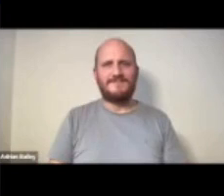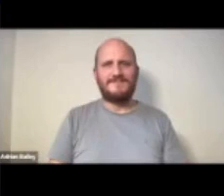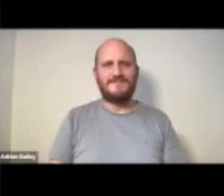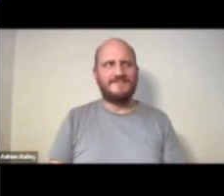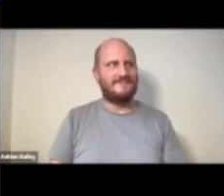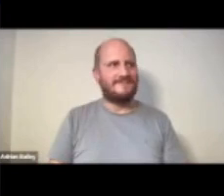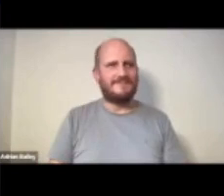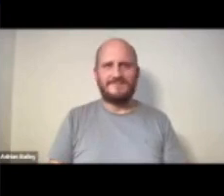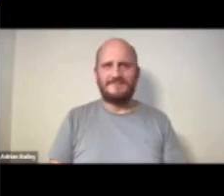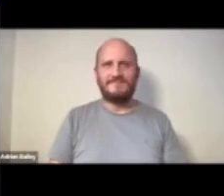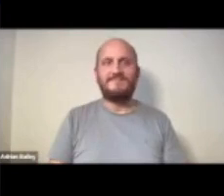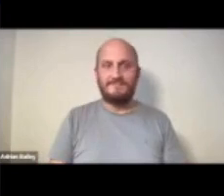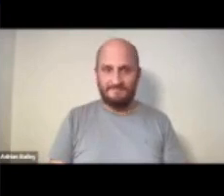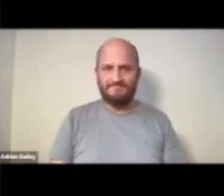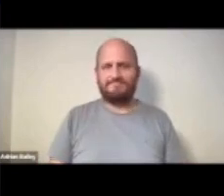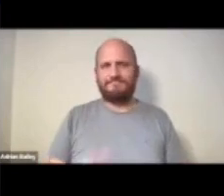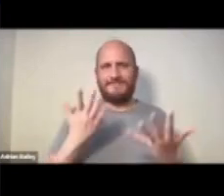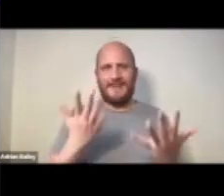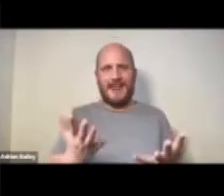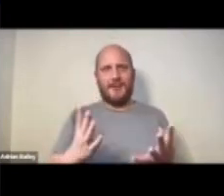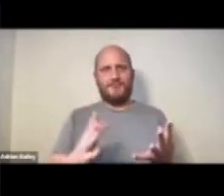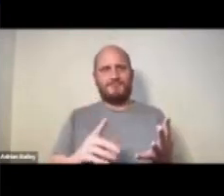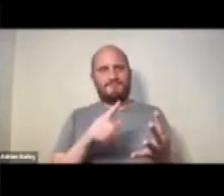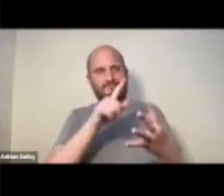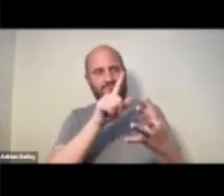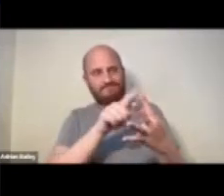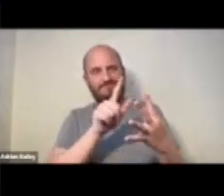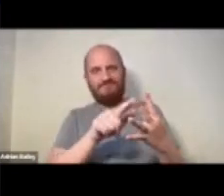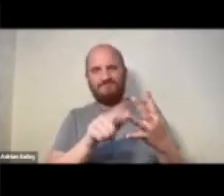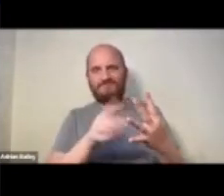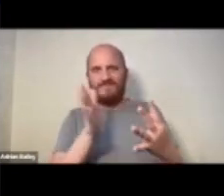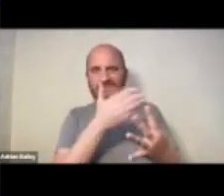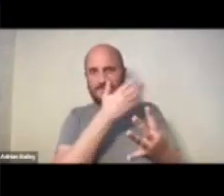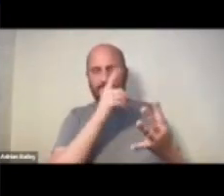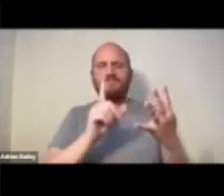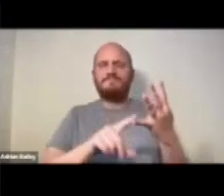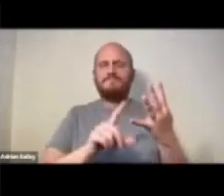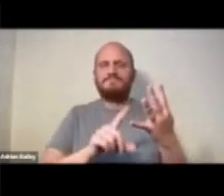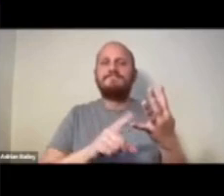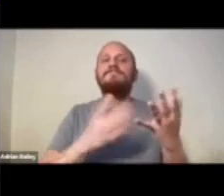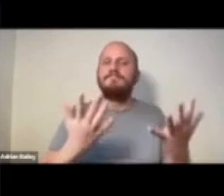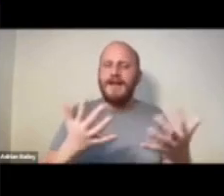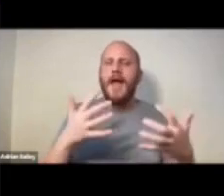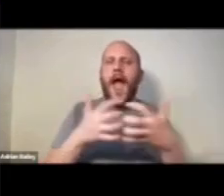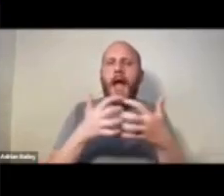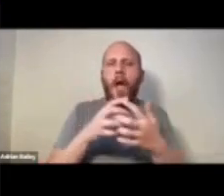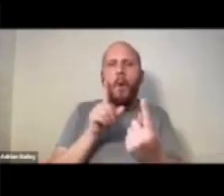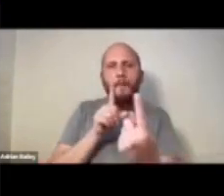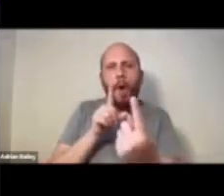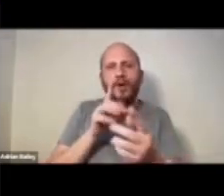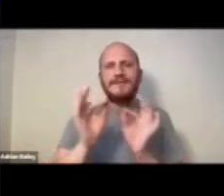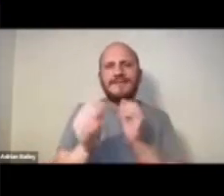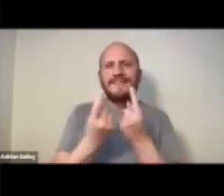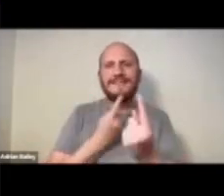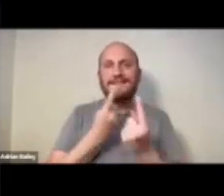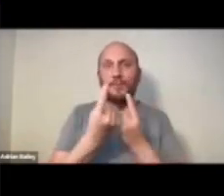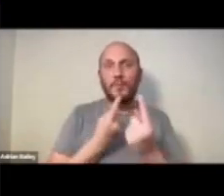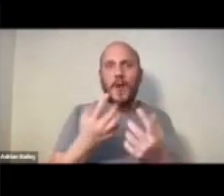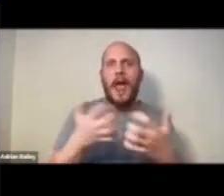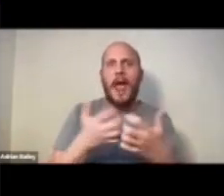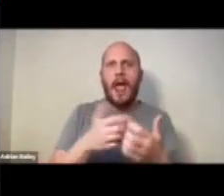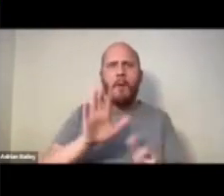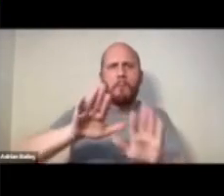So finally, we'll move on to how to interview in person. And this is the practical side for interviewers approaching members of the